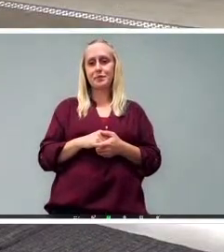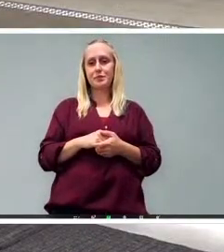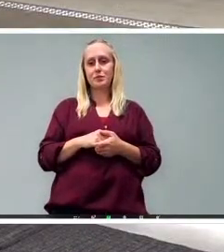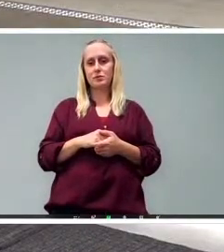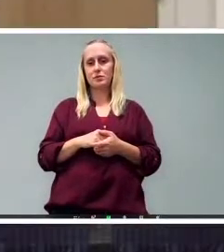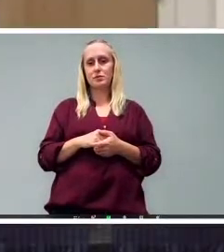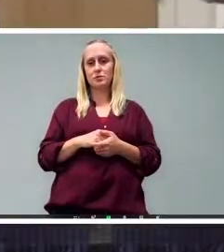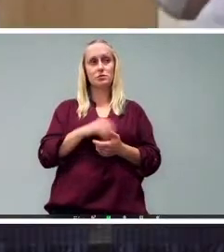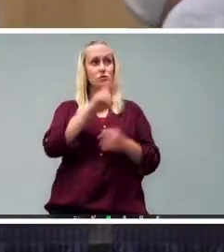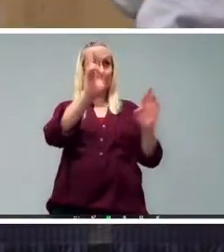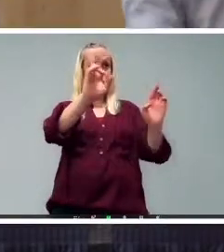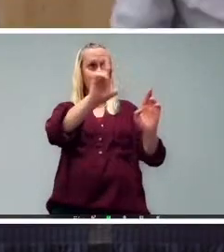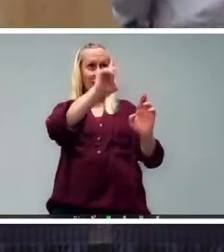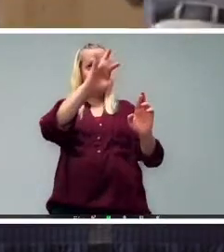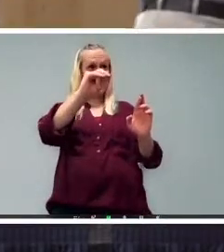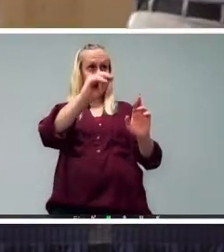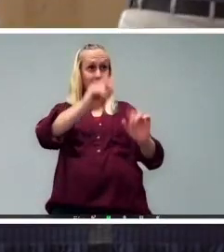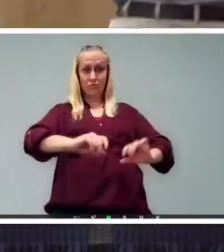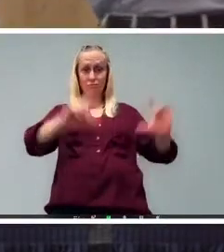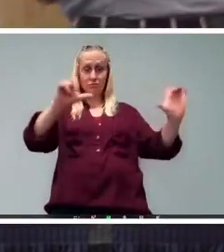Lynn, are you ready to be seen?